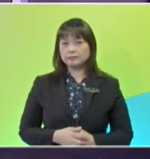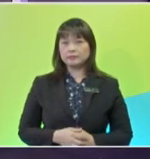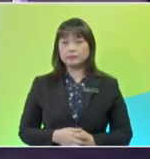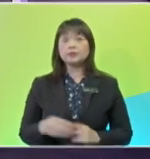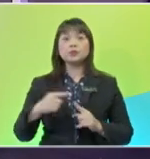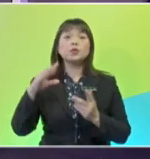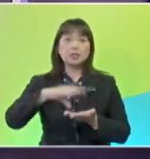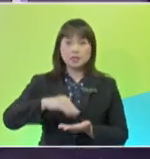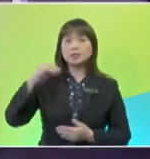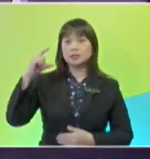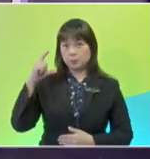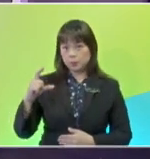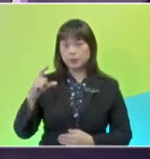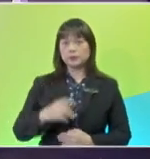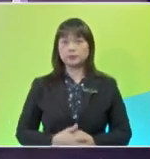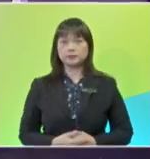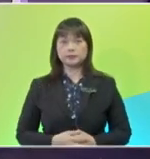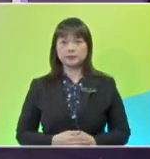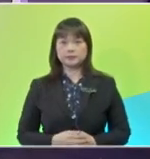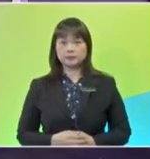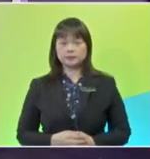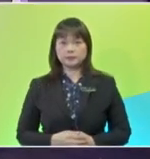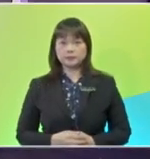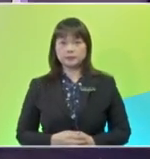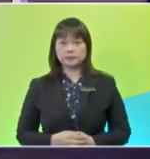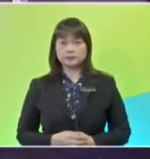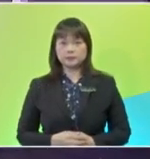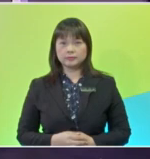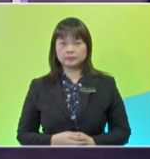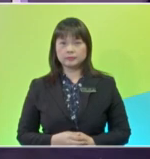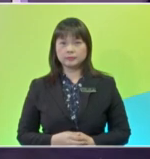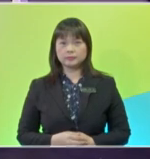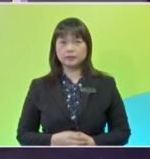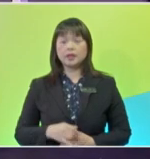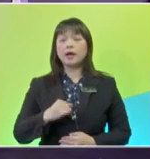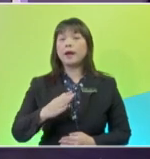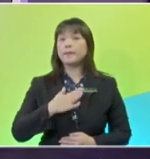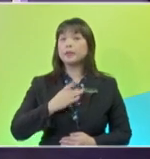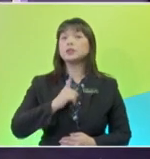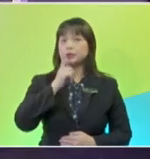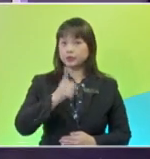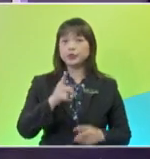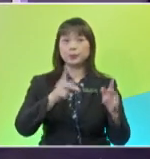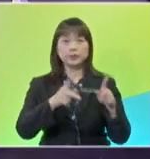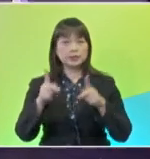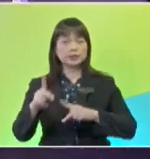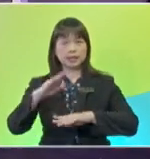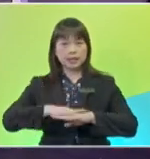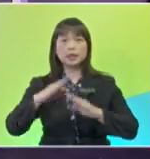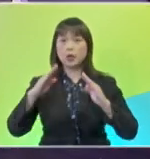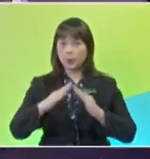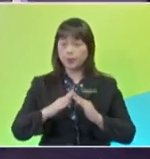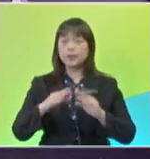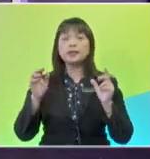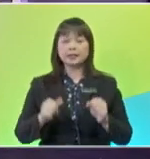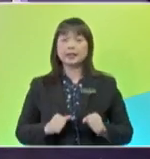it back again and to immediately do it, a bit difficult. But I'm sure people at home practice. Practice makes like perfect. Like